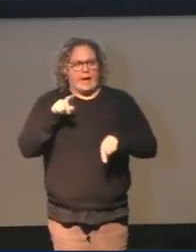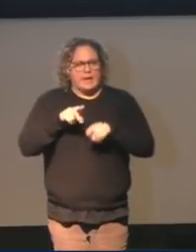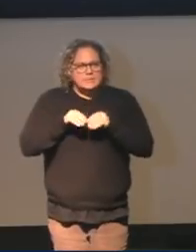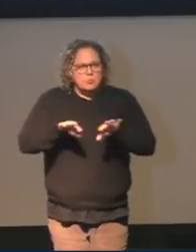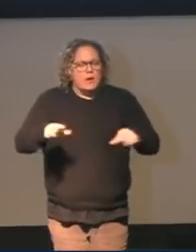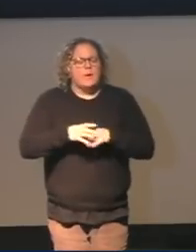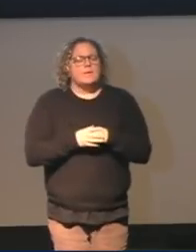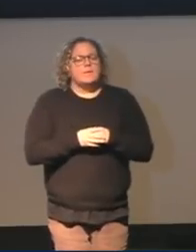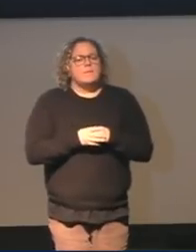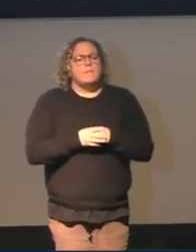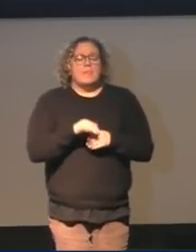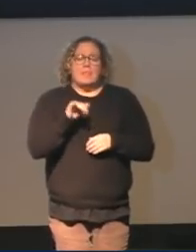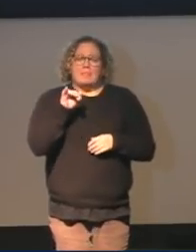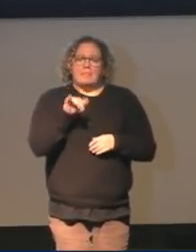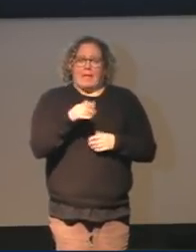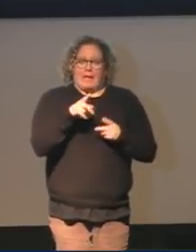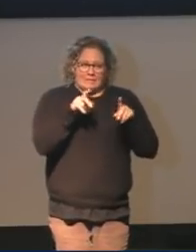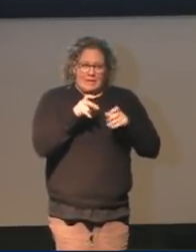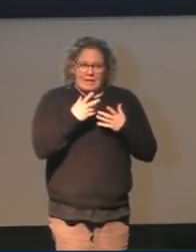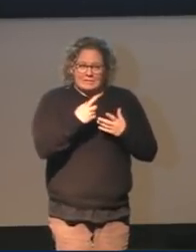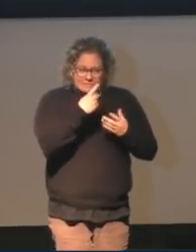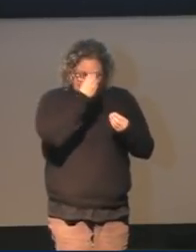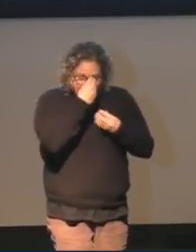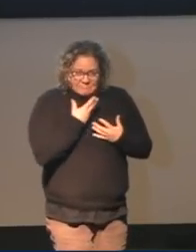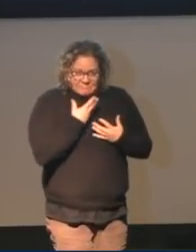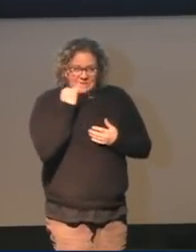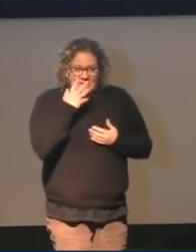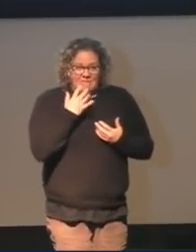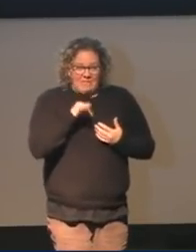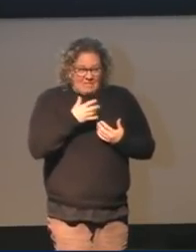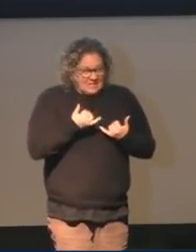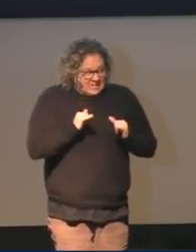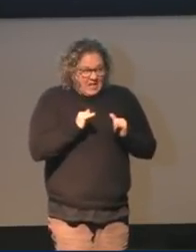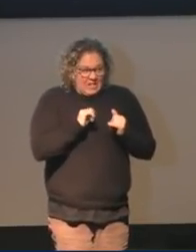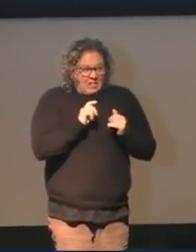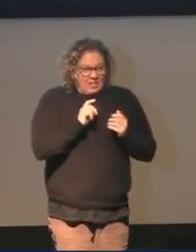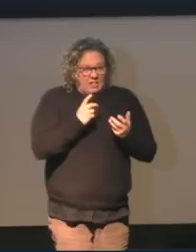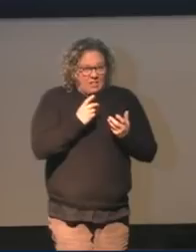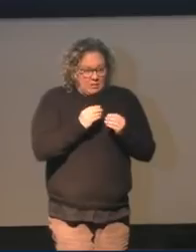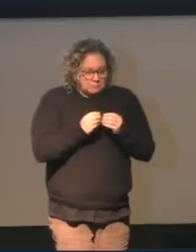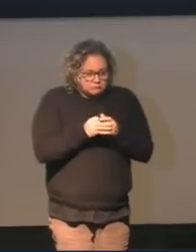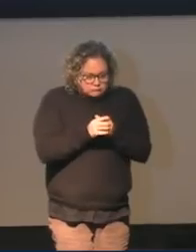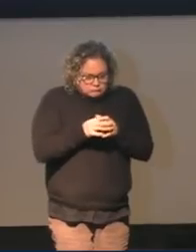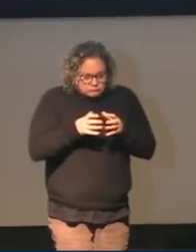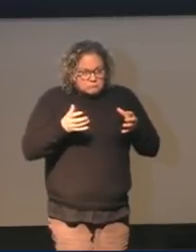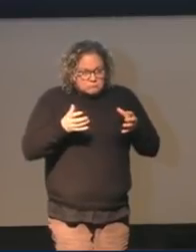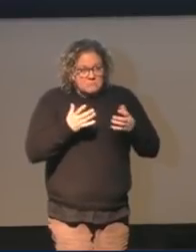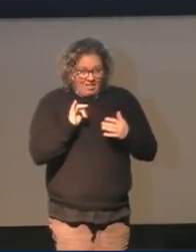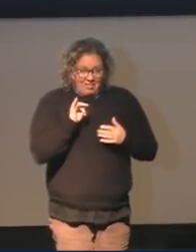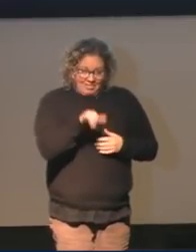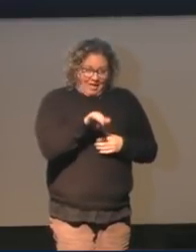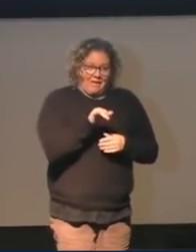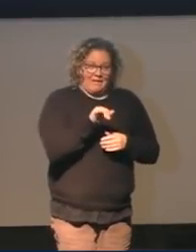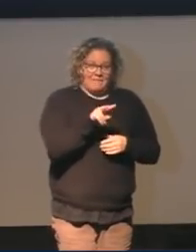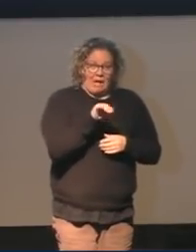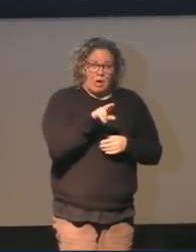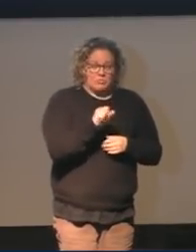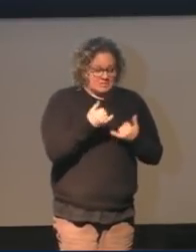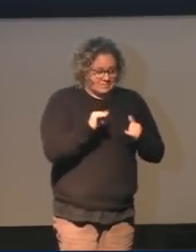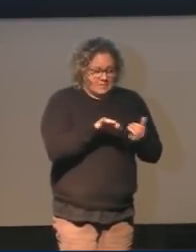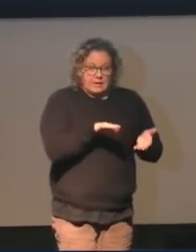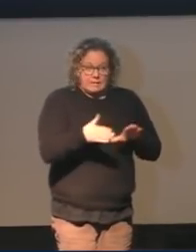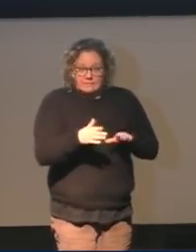it doesn't tell us whether the virus is replicating, whether it's alive or dead. And so we're making some assumptions